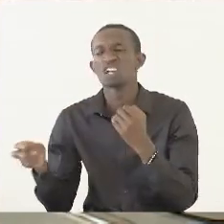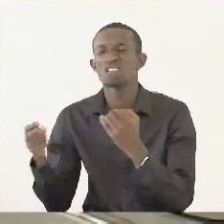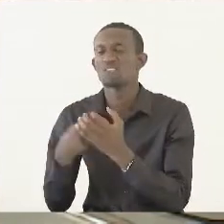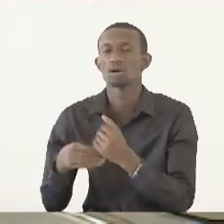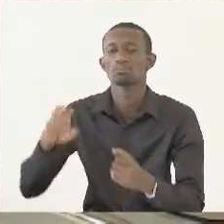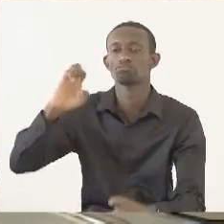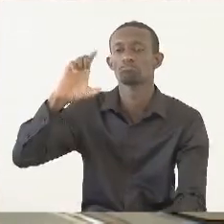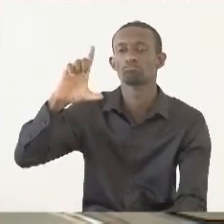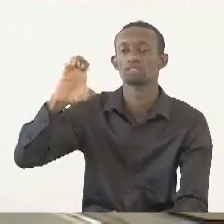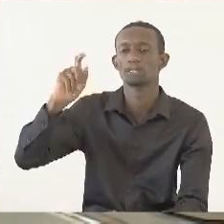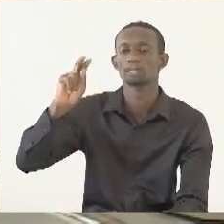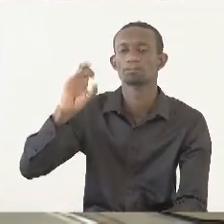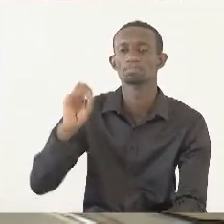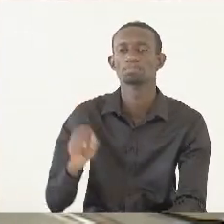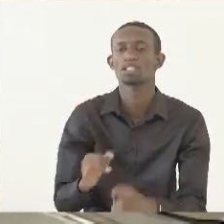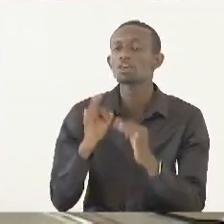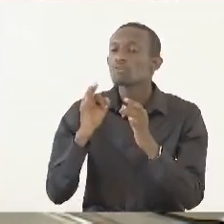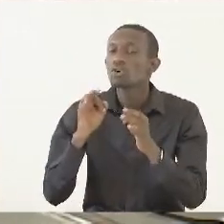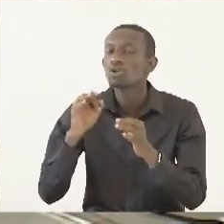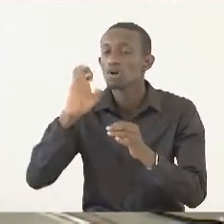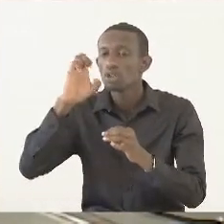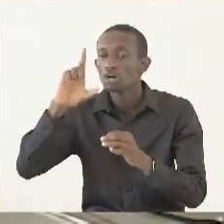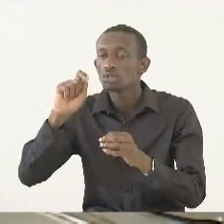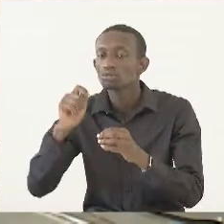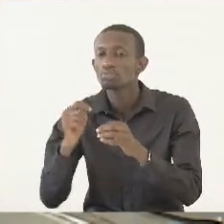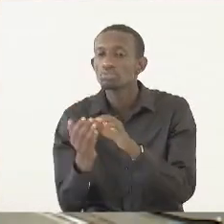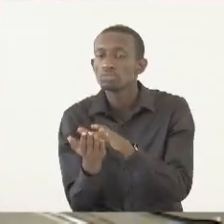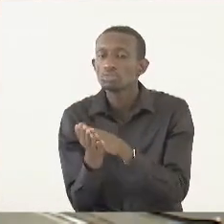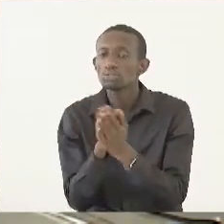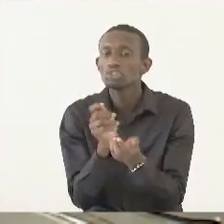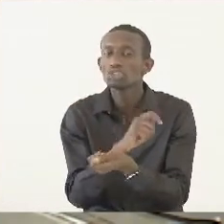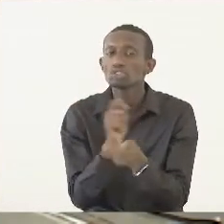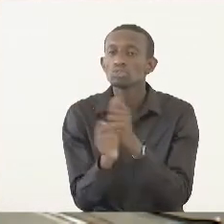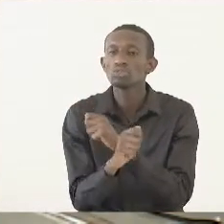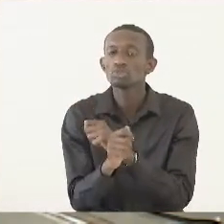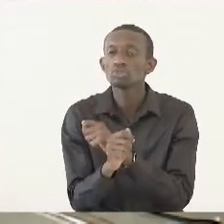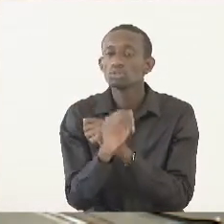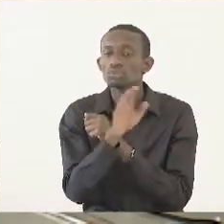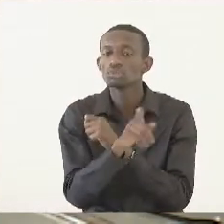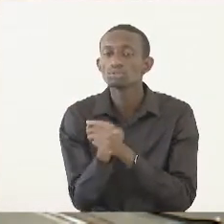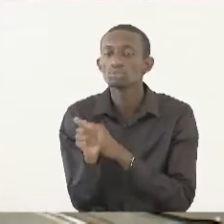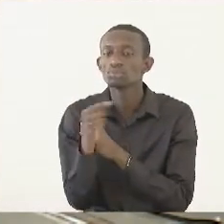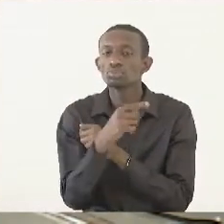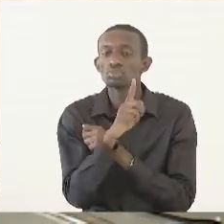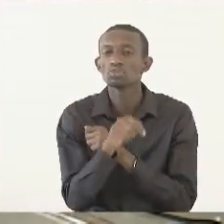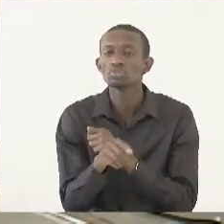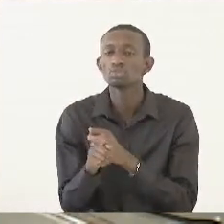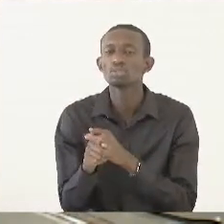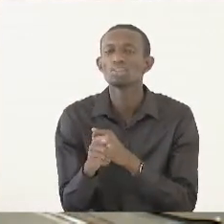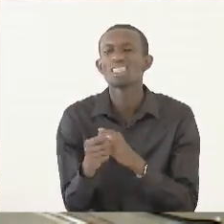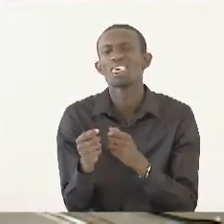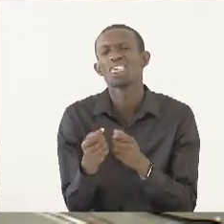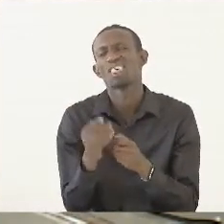will, if the electrons, so that changes the direction, this bond weakens. As the bond becomes